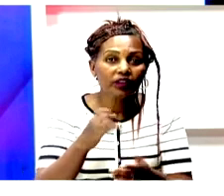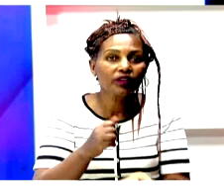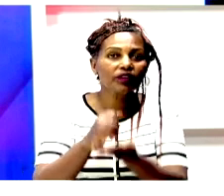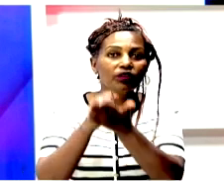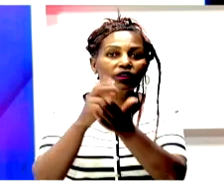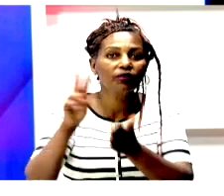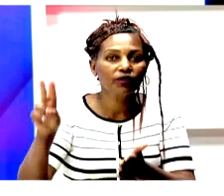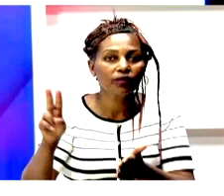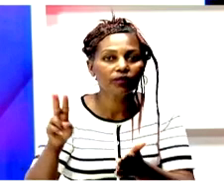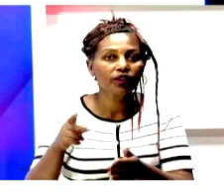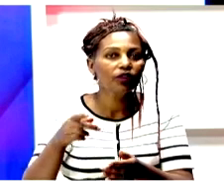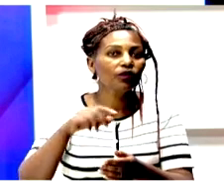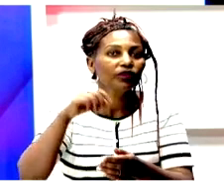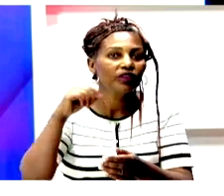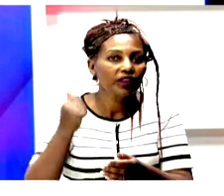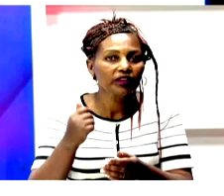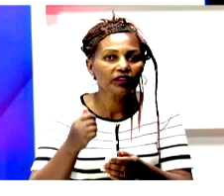the other reason,